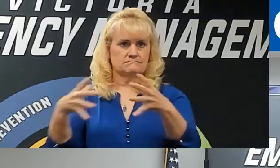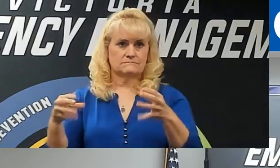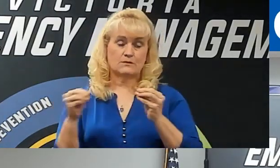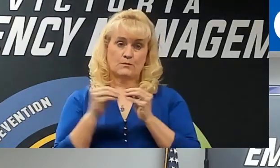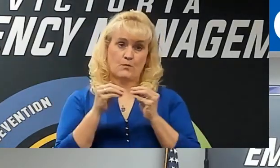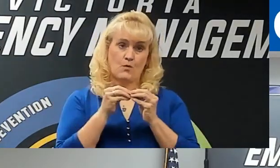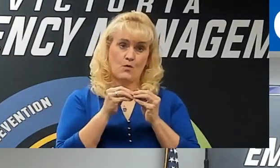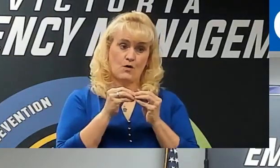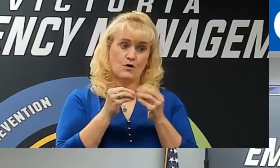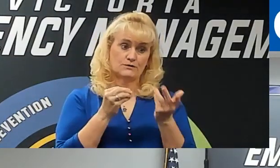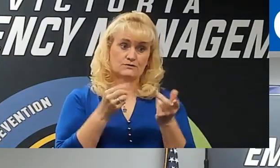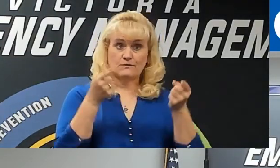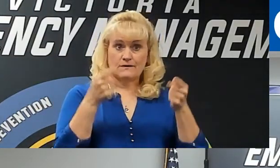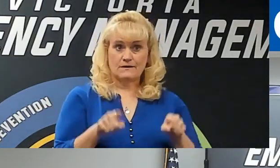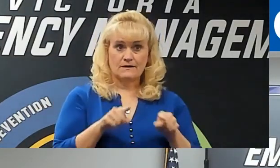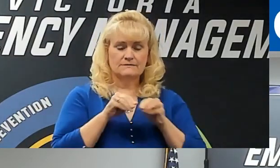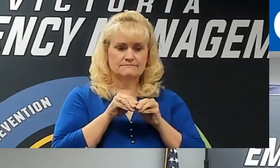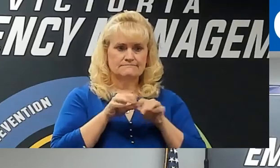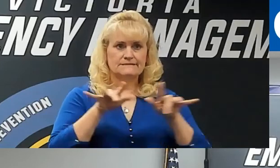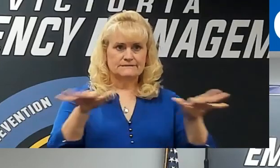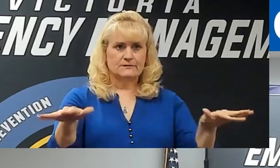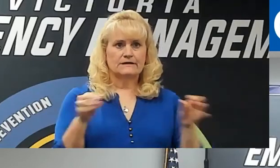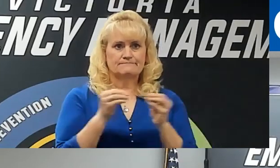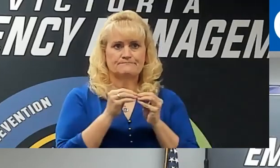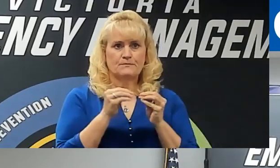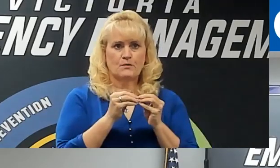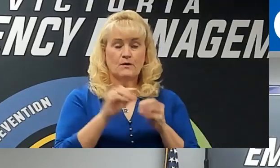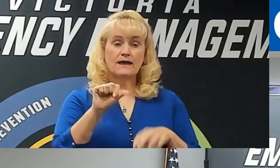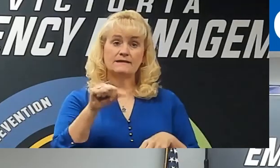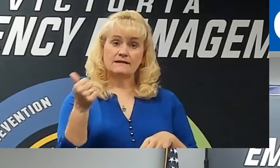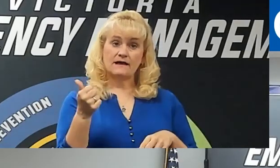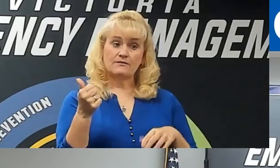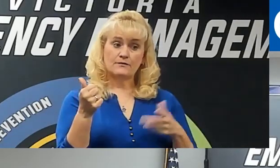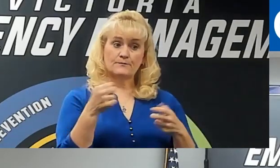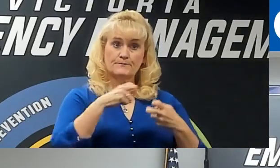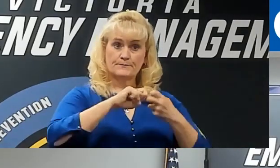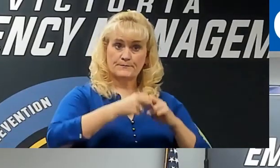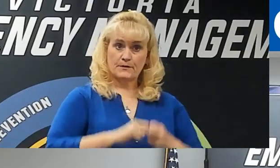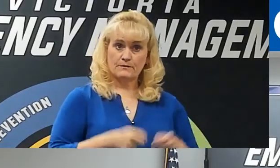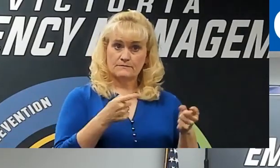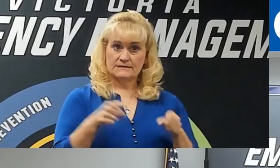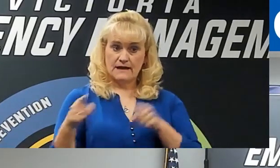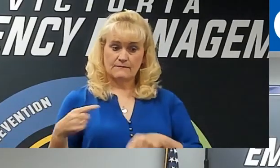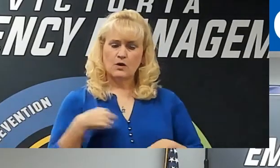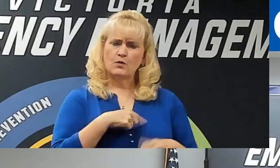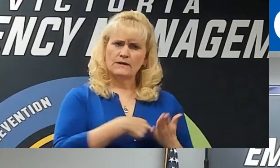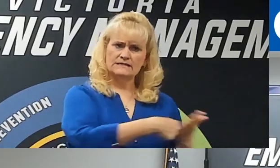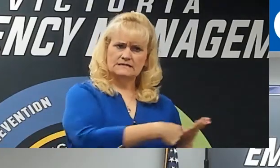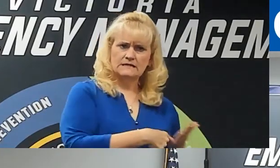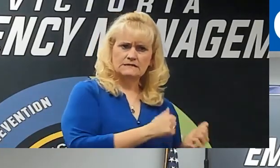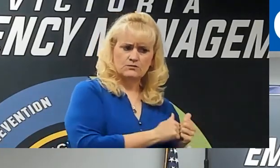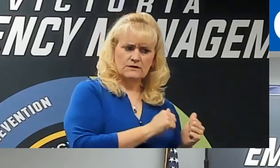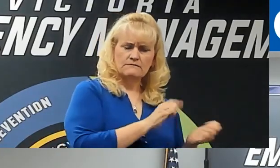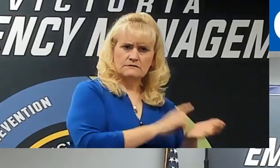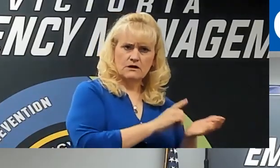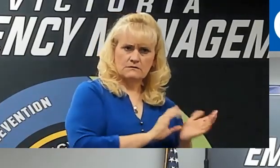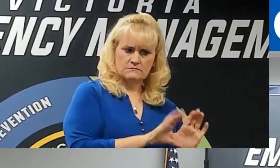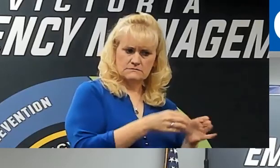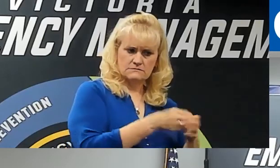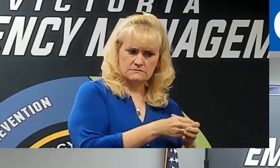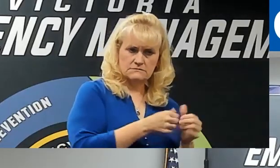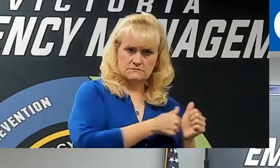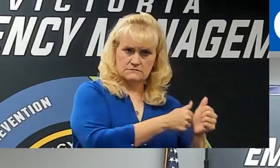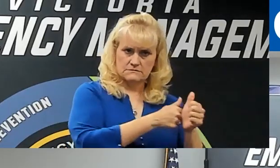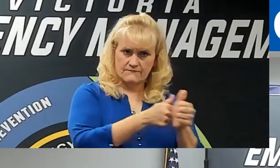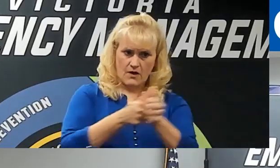increased spread. Some other trends that we're seeing, talking to our epidemiologists, is that within